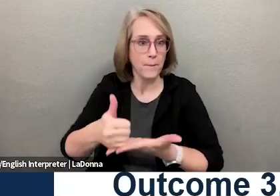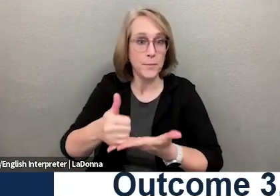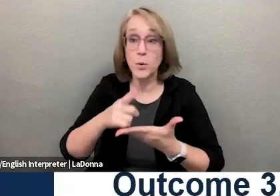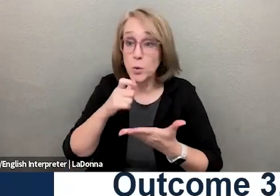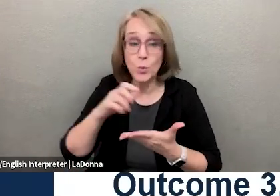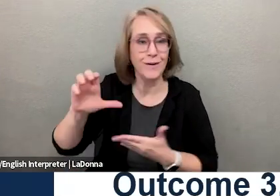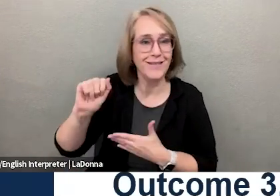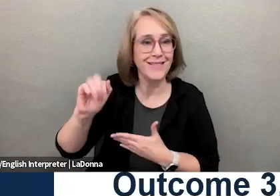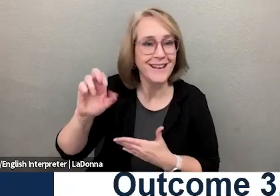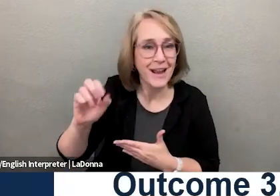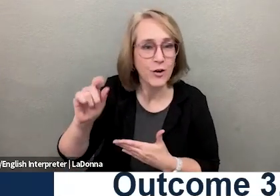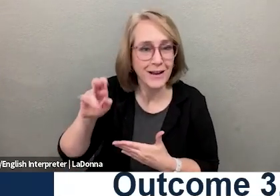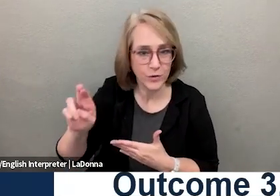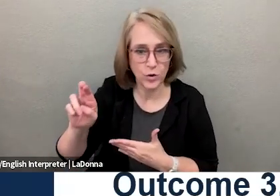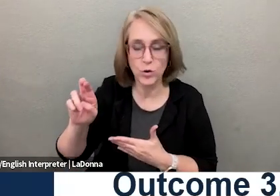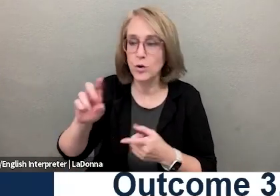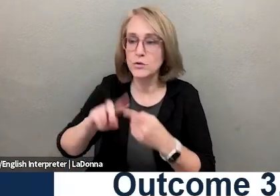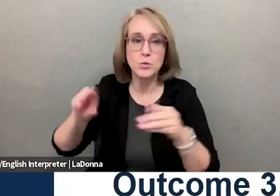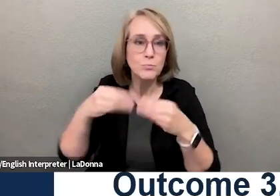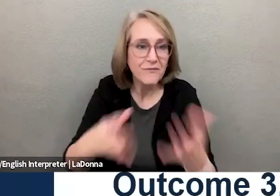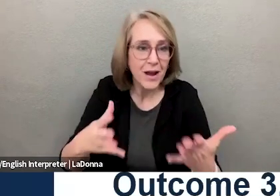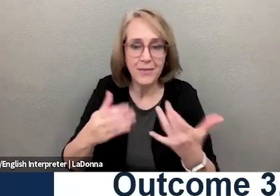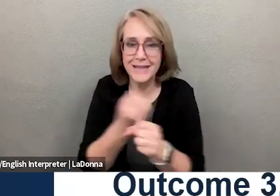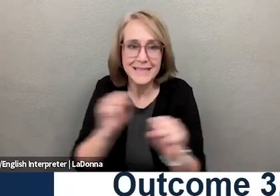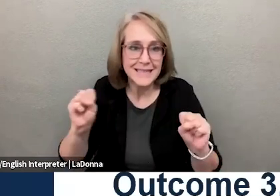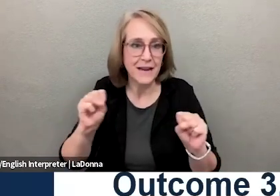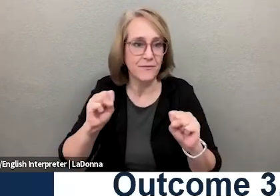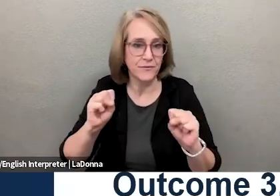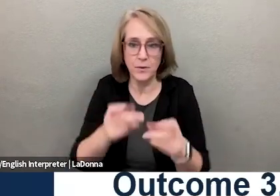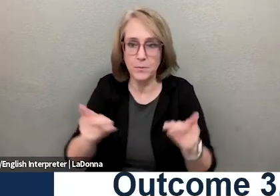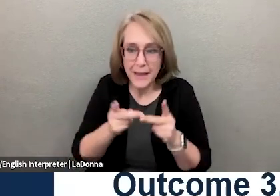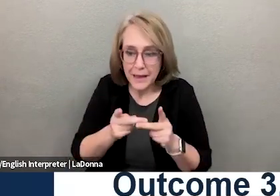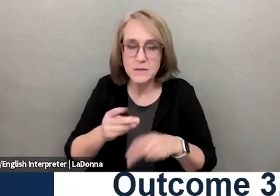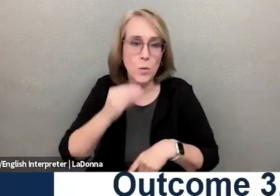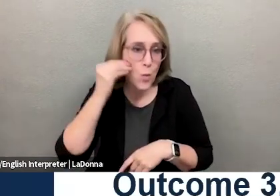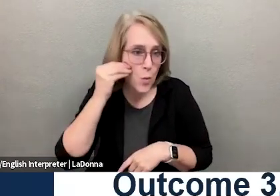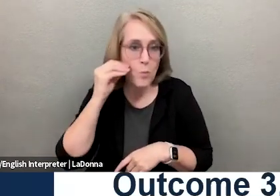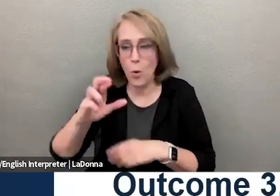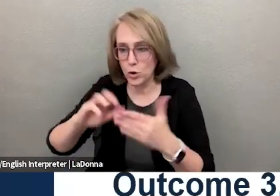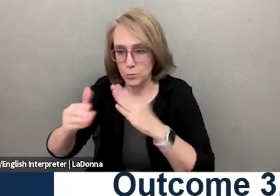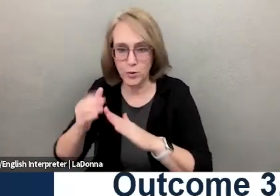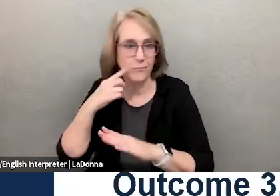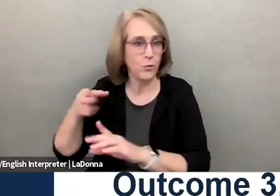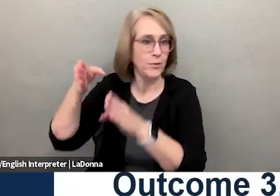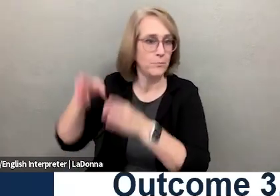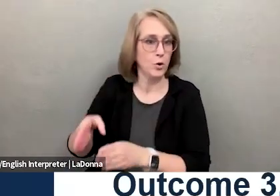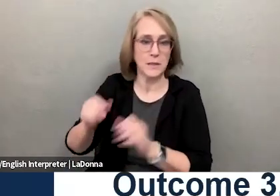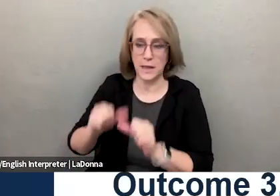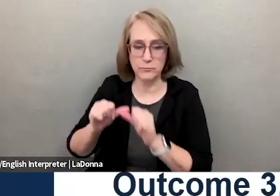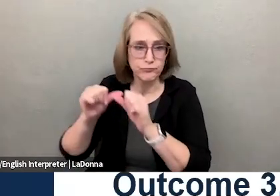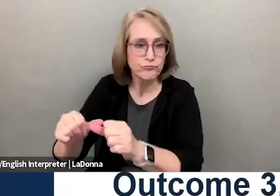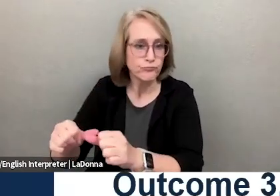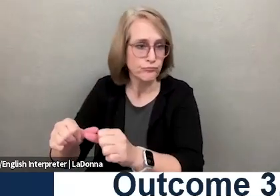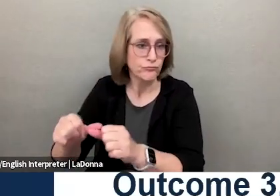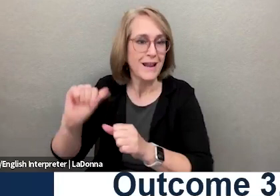the caregiver to be able to provide that safe and secure home for that individual to age well.